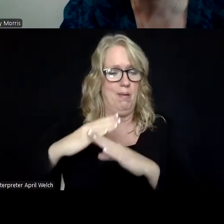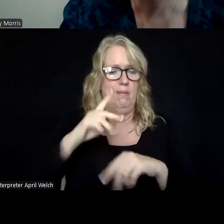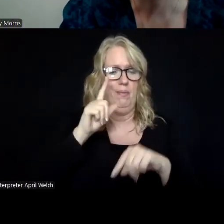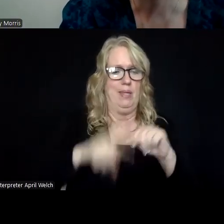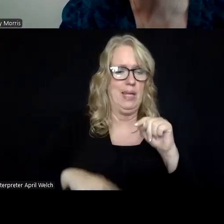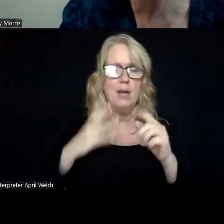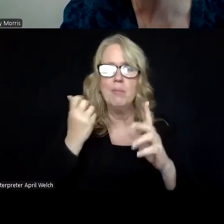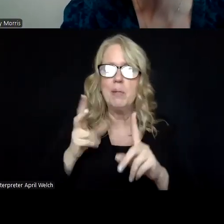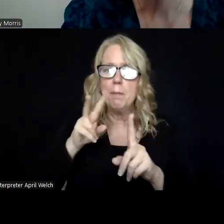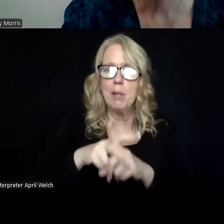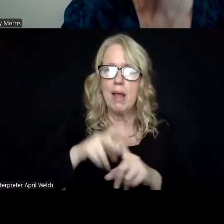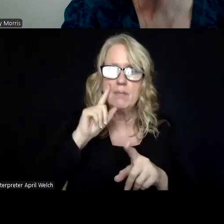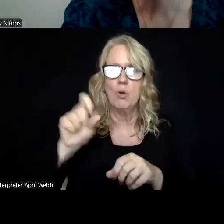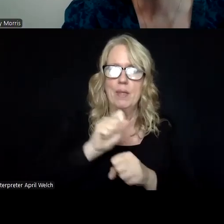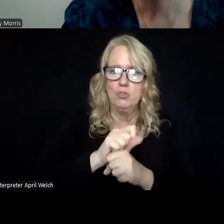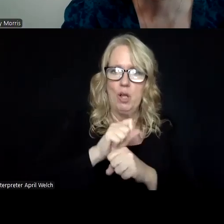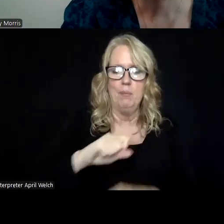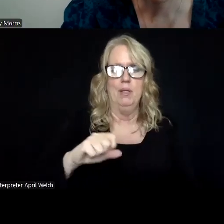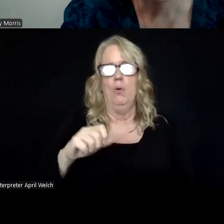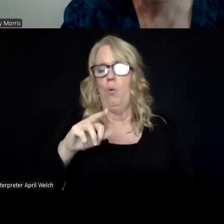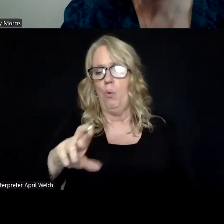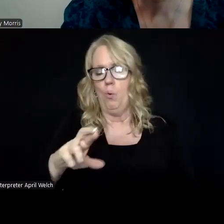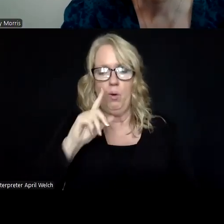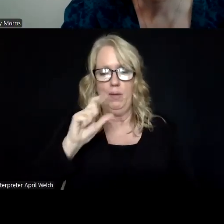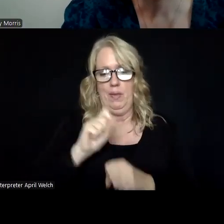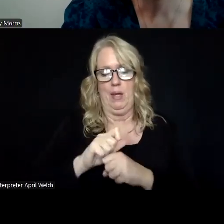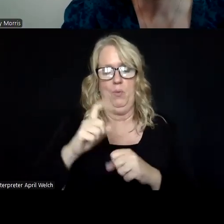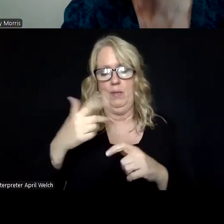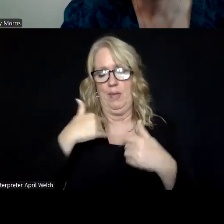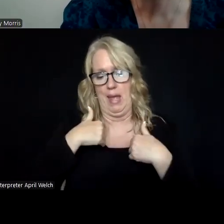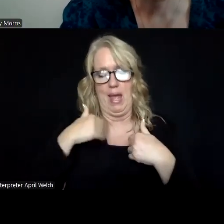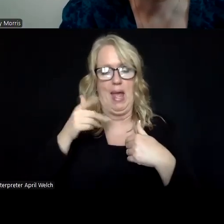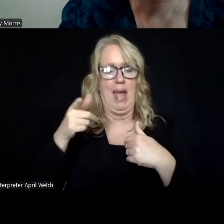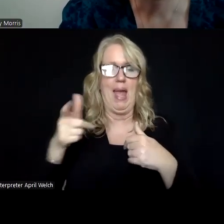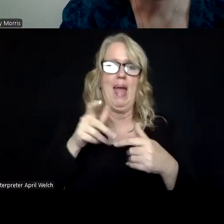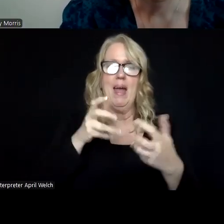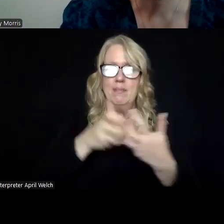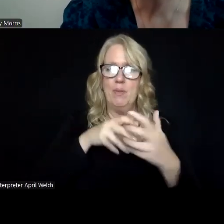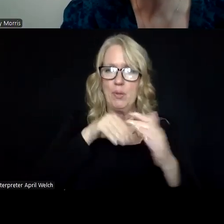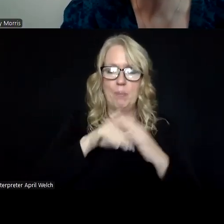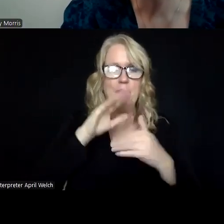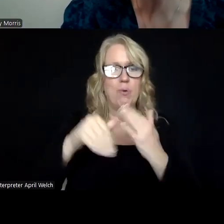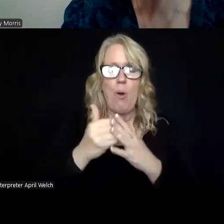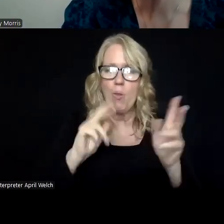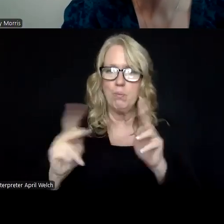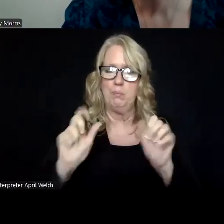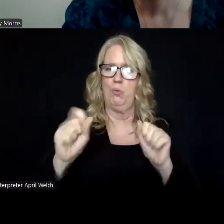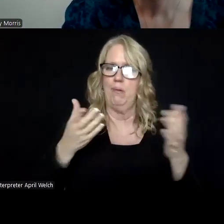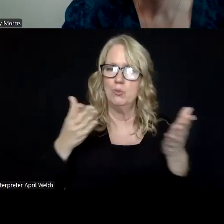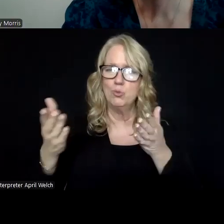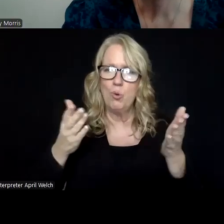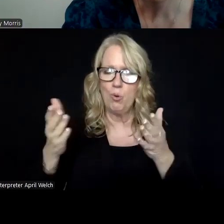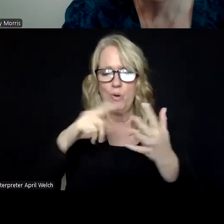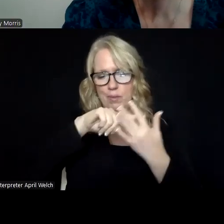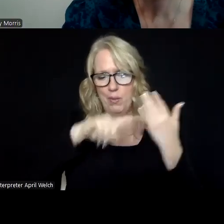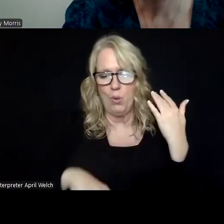even applying for our jobs? Does the workflow have the accommodations necessary for all people to be able to serve in those roles?